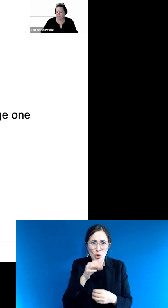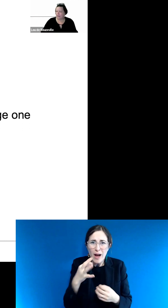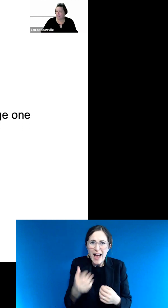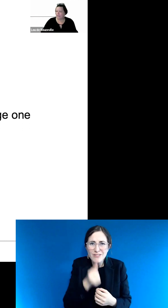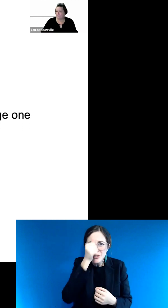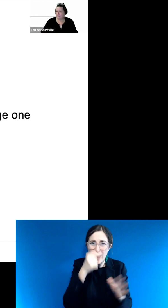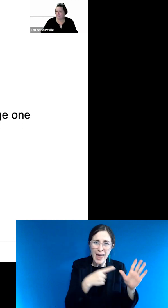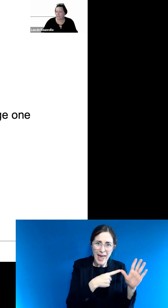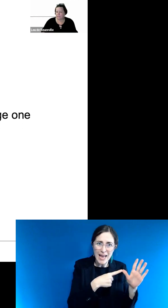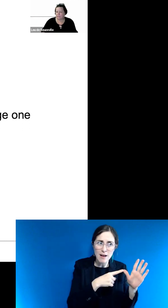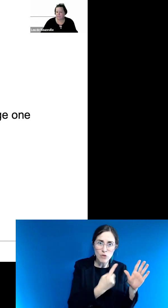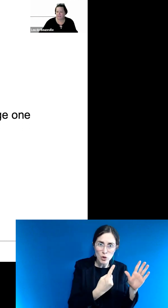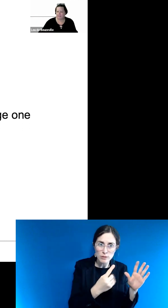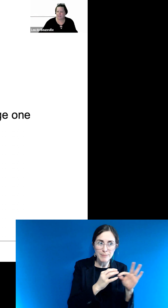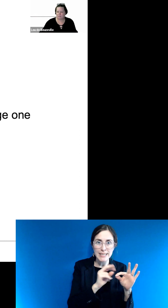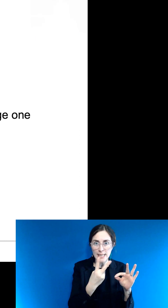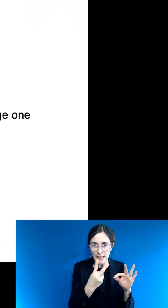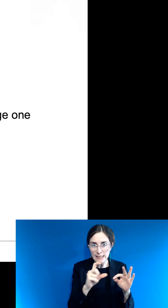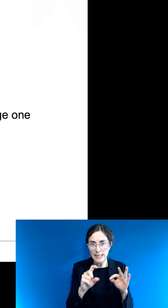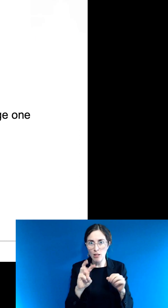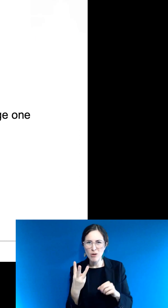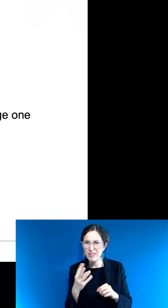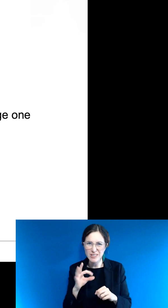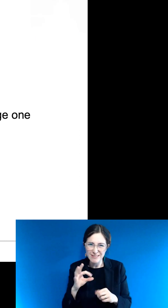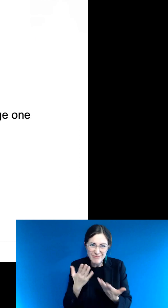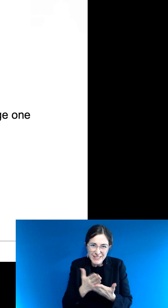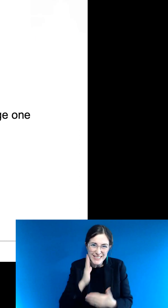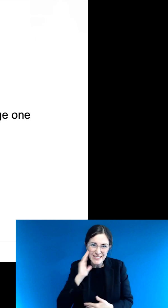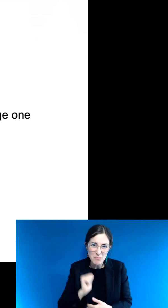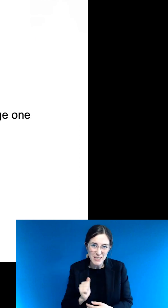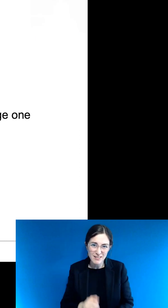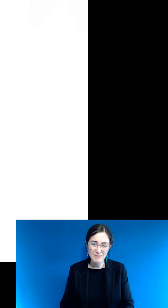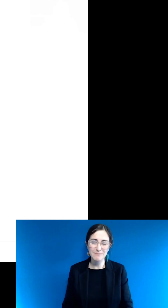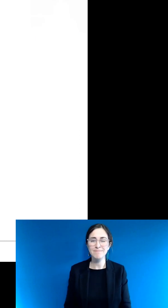or C comes after B? Like they just don't.